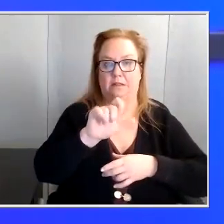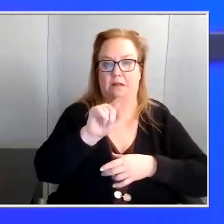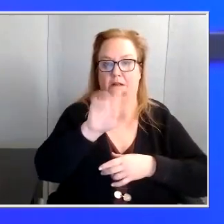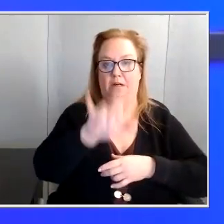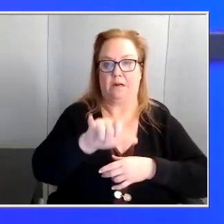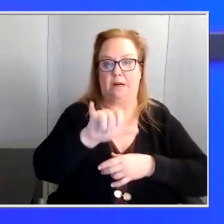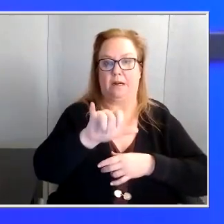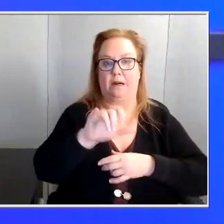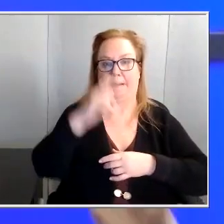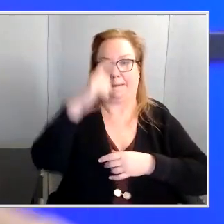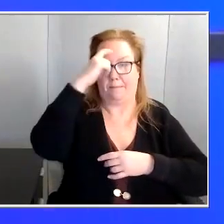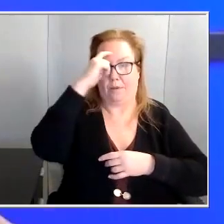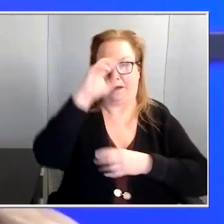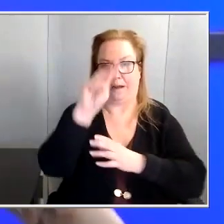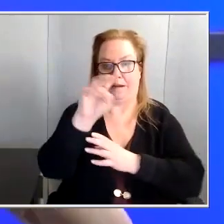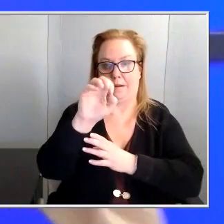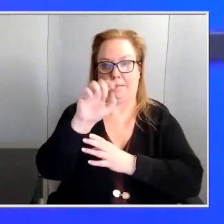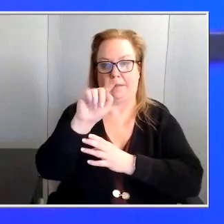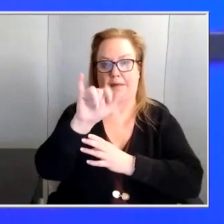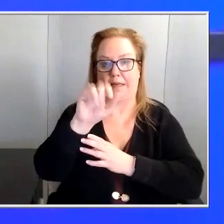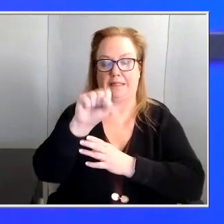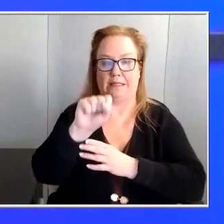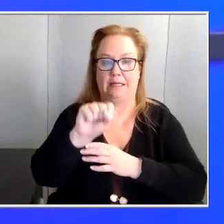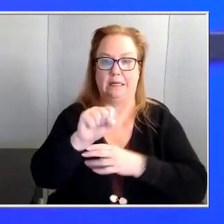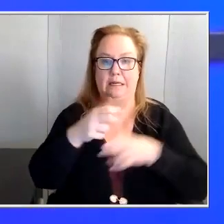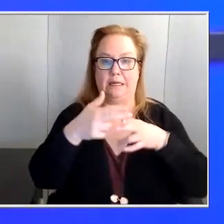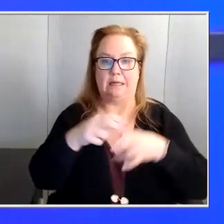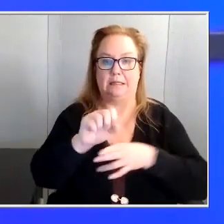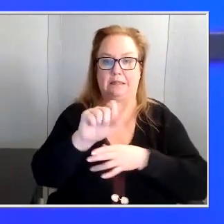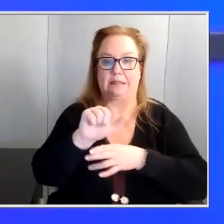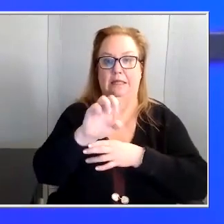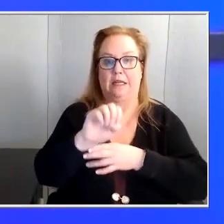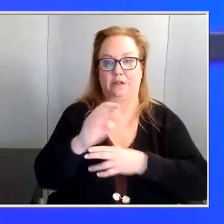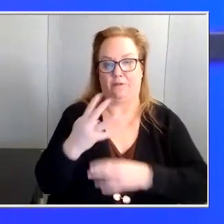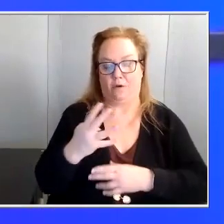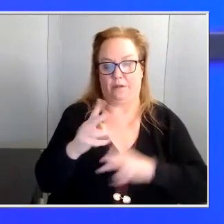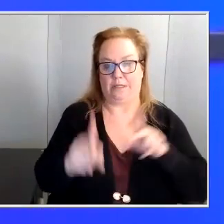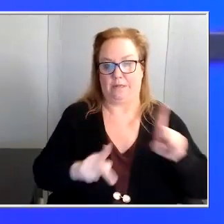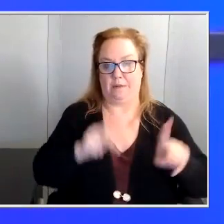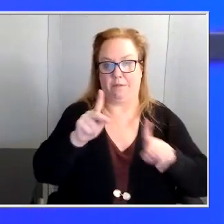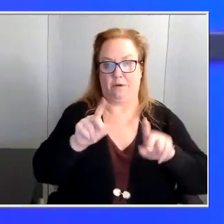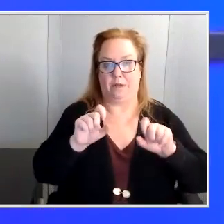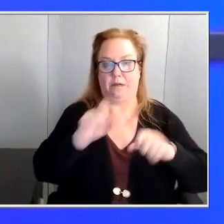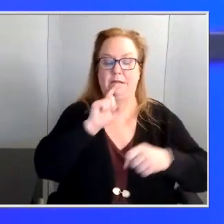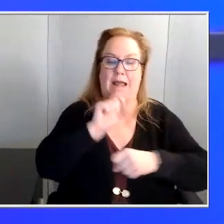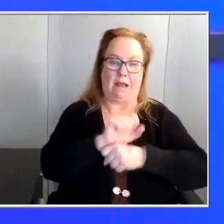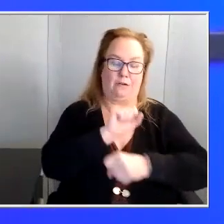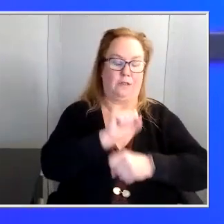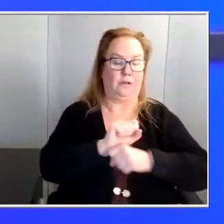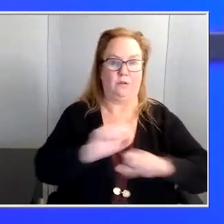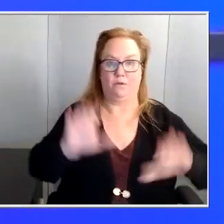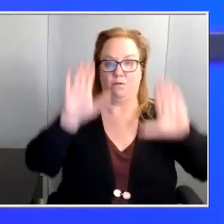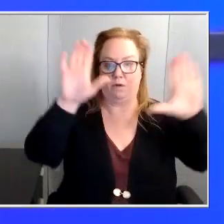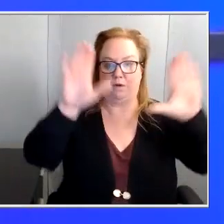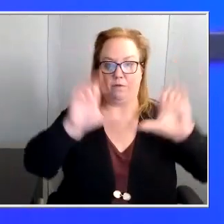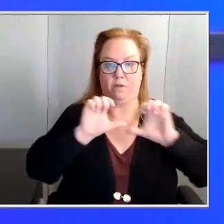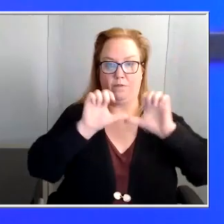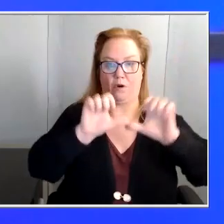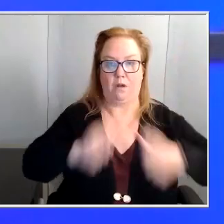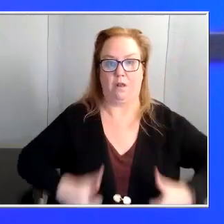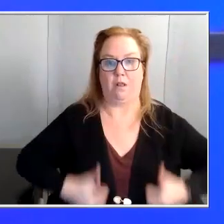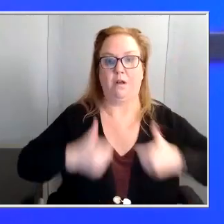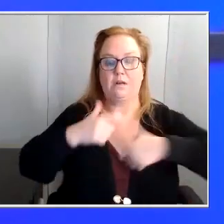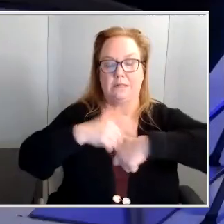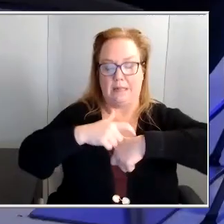metastasis. And even though that's technically stage 4, the way Tracy described, these are people who can actually do phenomenally well for a long time. Well,